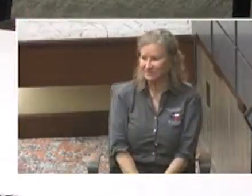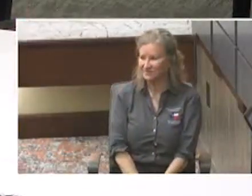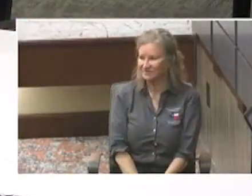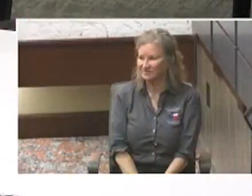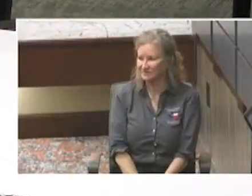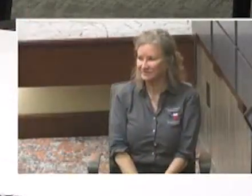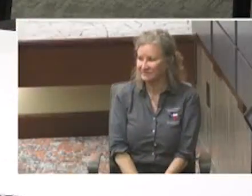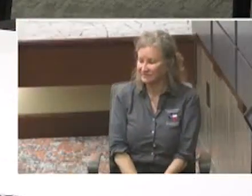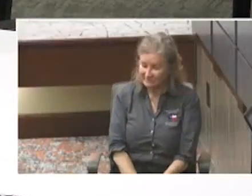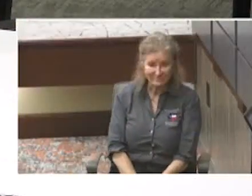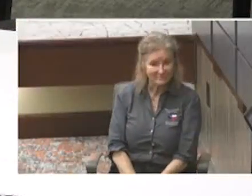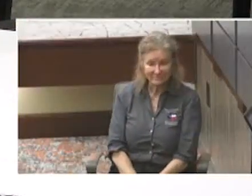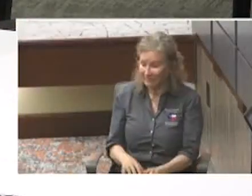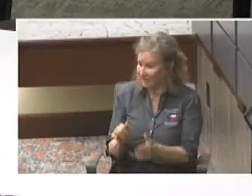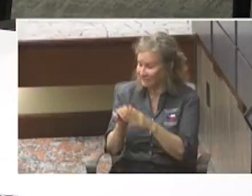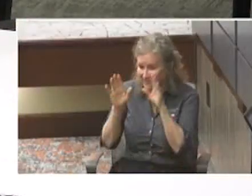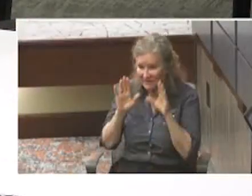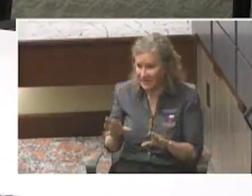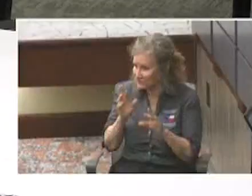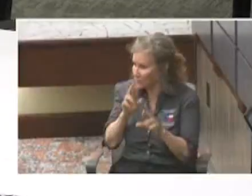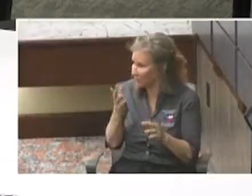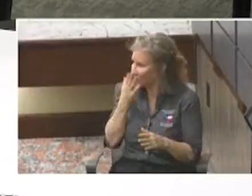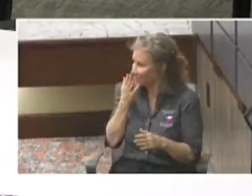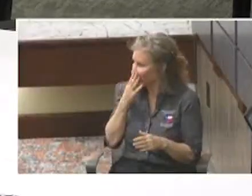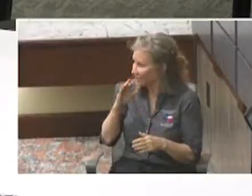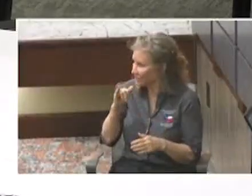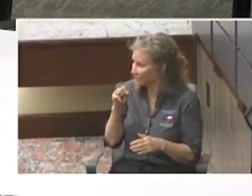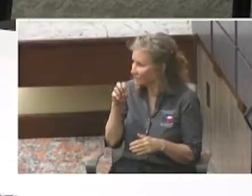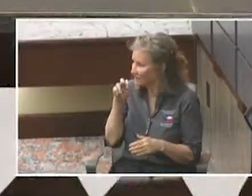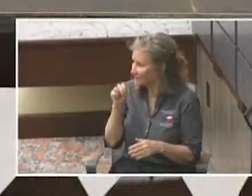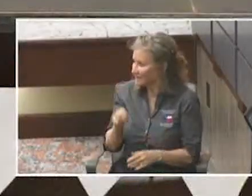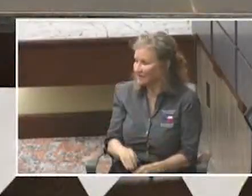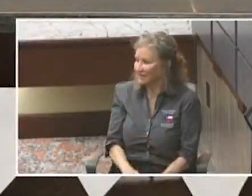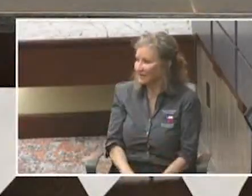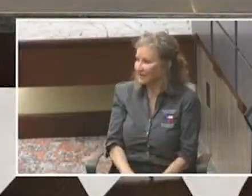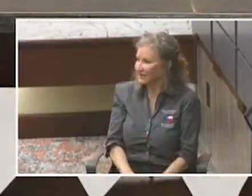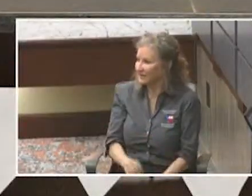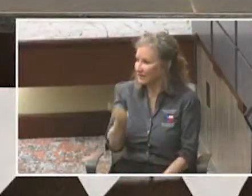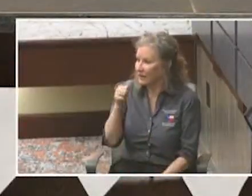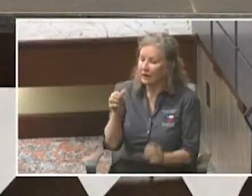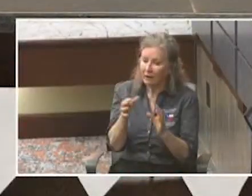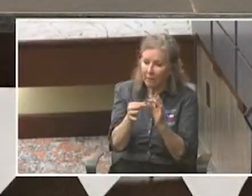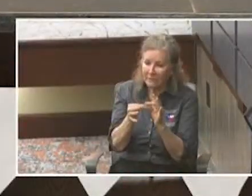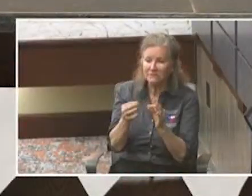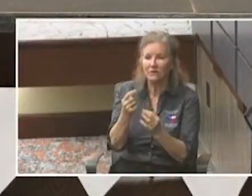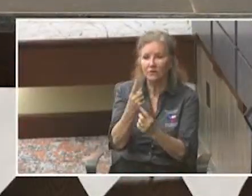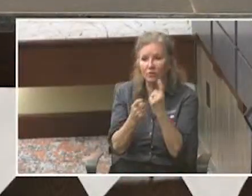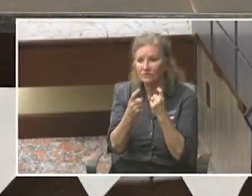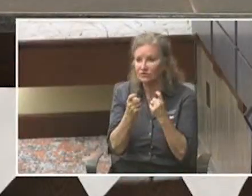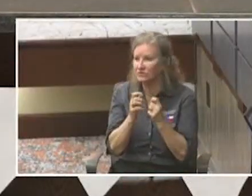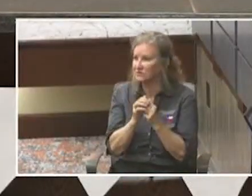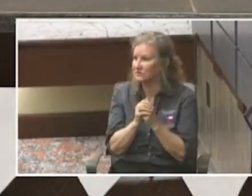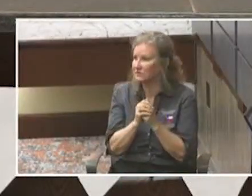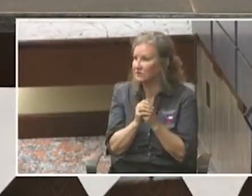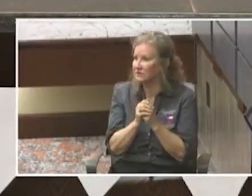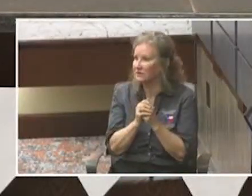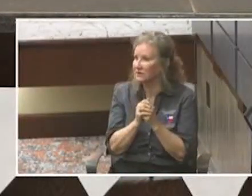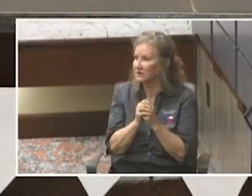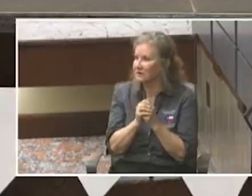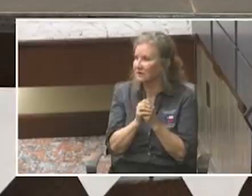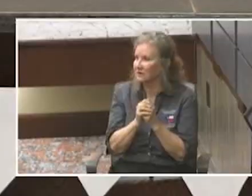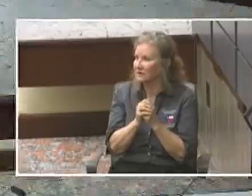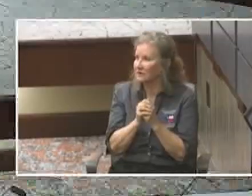Wow, fantastic report. Thanks, thank you, Jason. Any comments or questions for Mr. Cook?